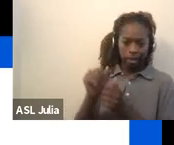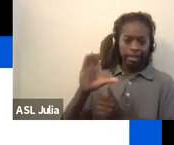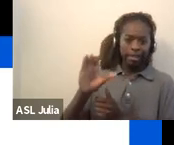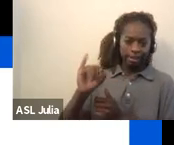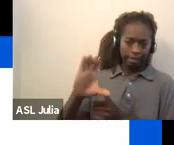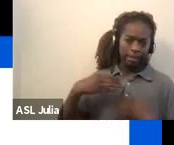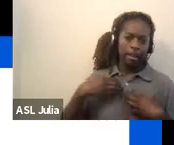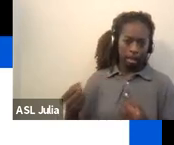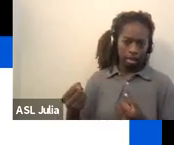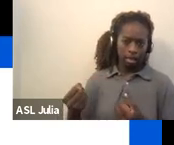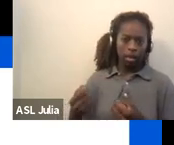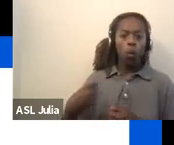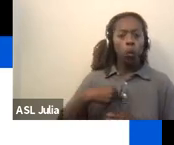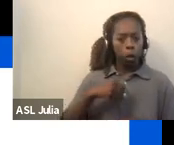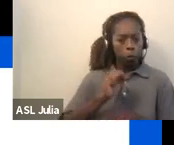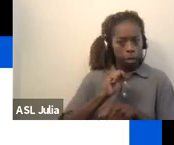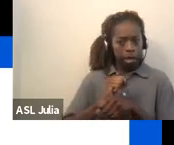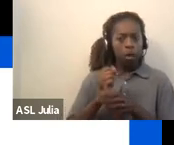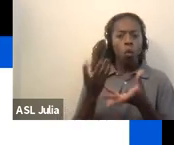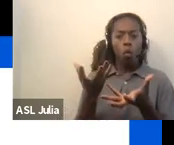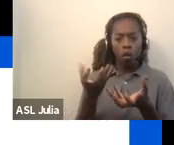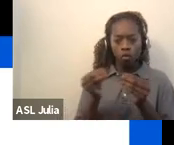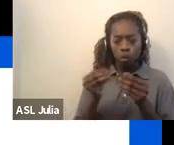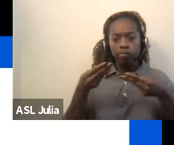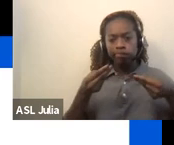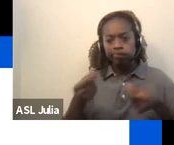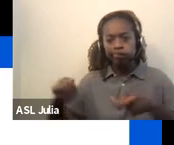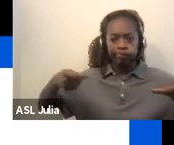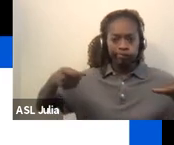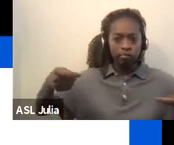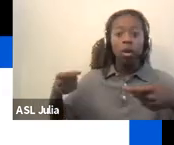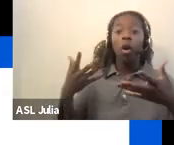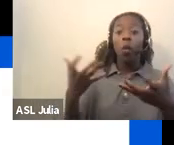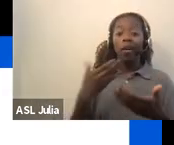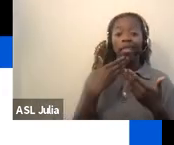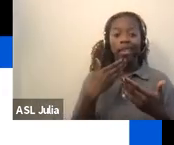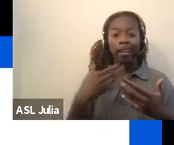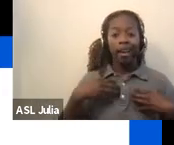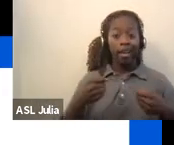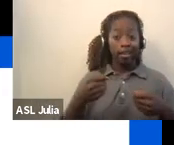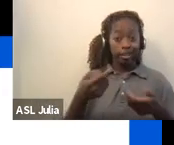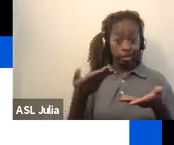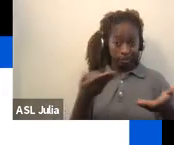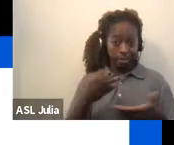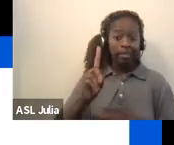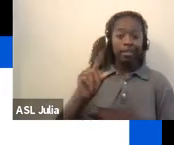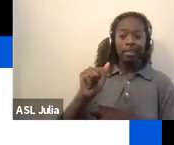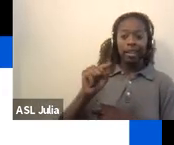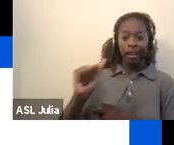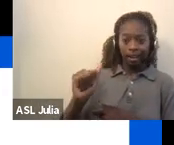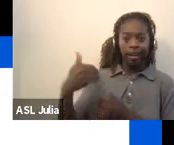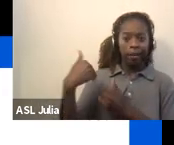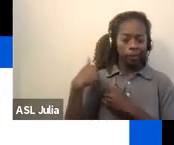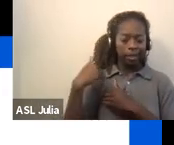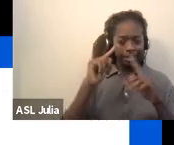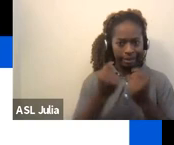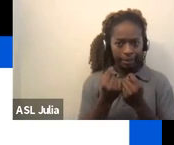these issues for a smooth administration i want to thank our health services and data and accountability teams as well as the boston